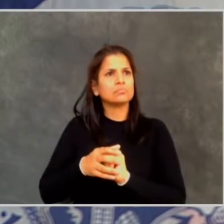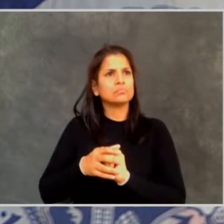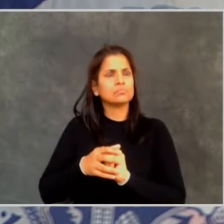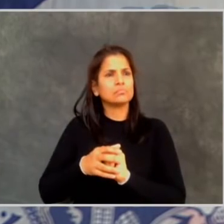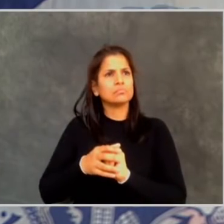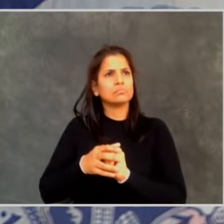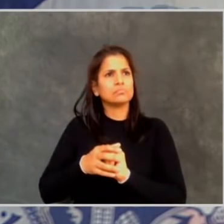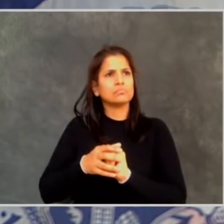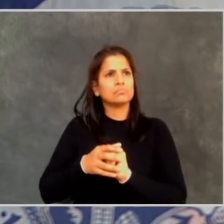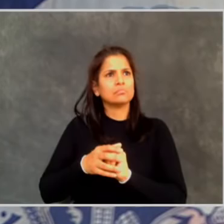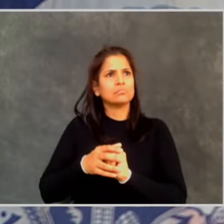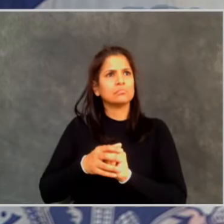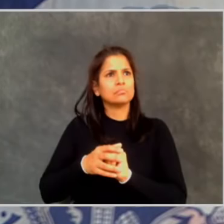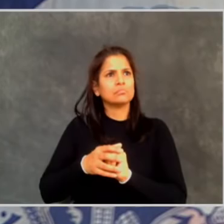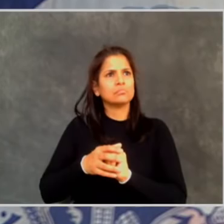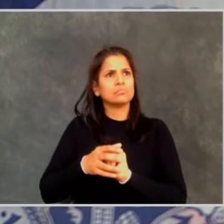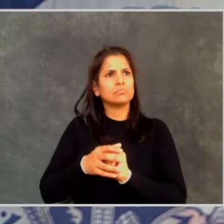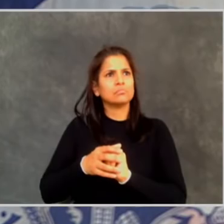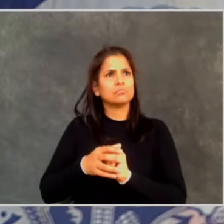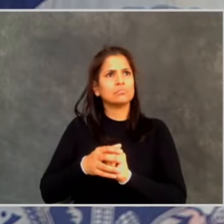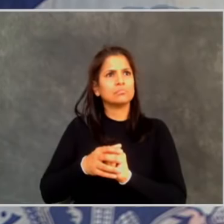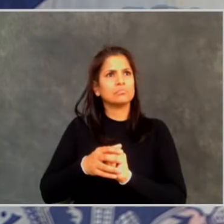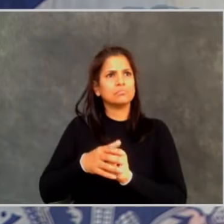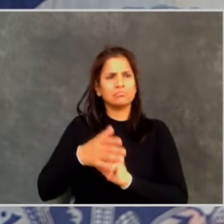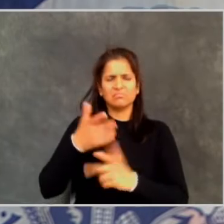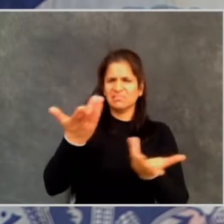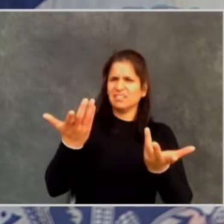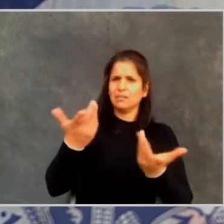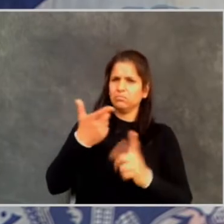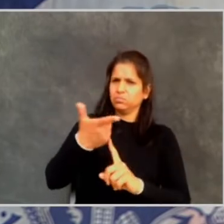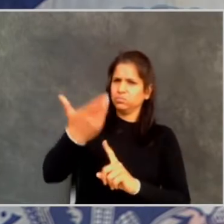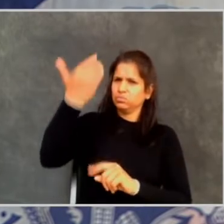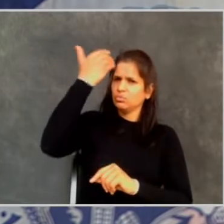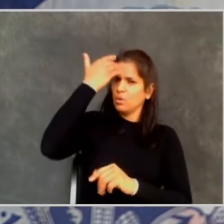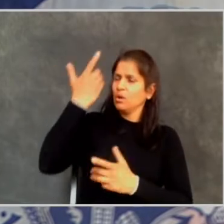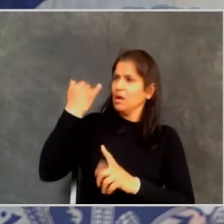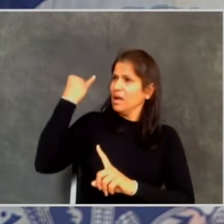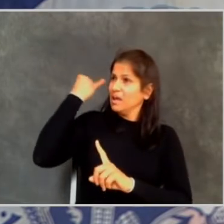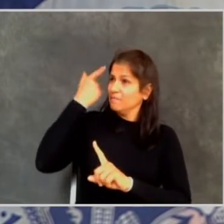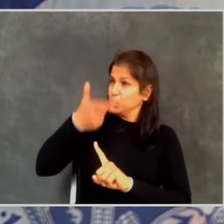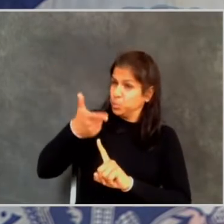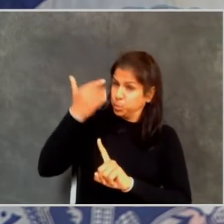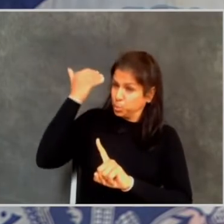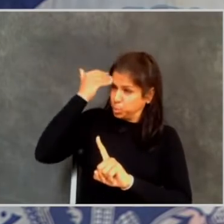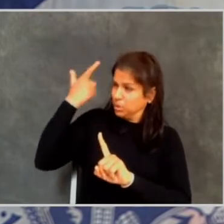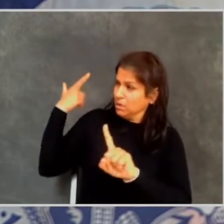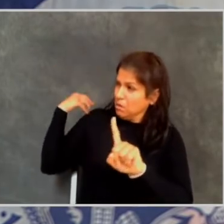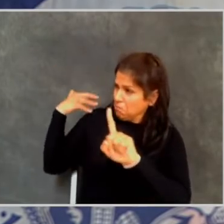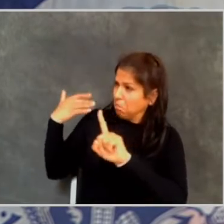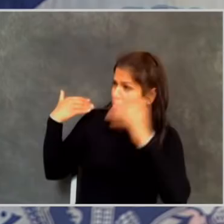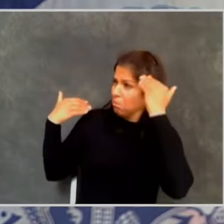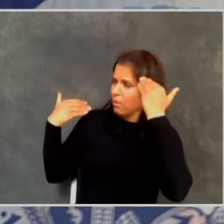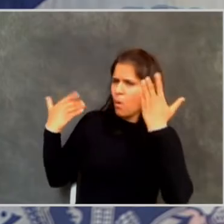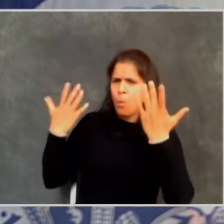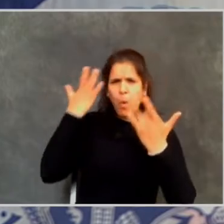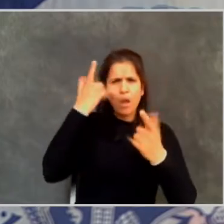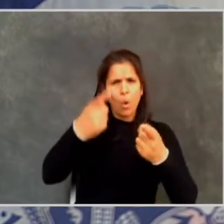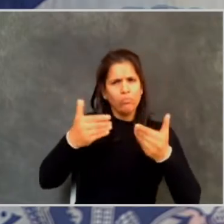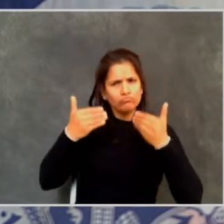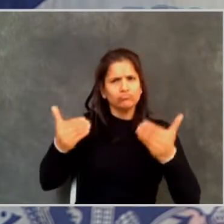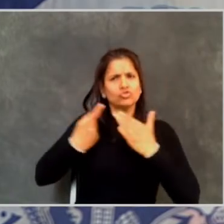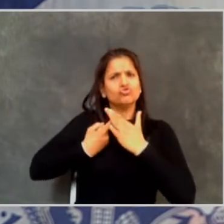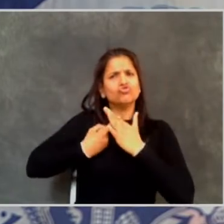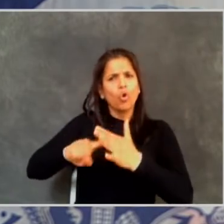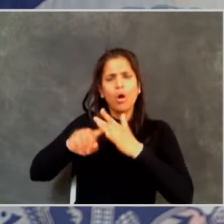ending a lot of inequality in New York City. I'm wondering if you could talk a little bit about whether your efforts